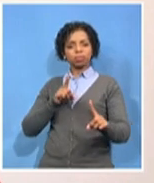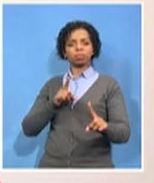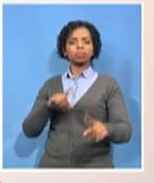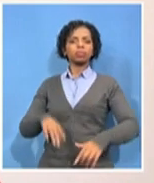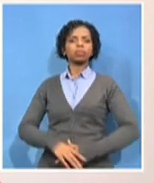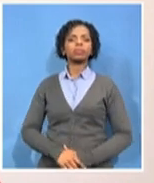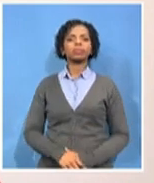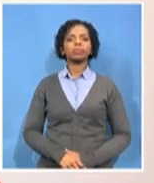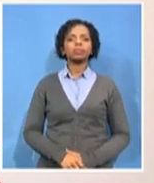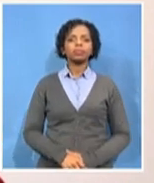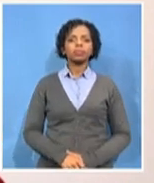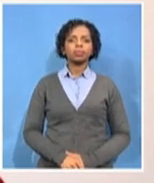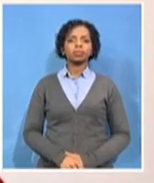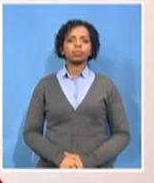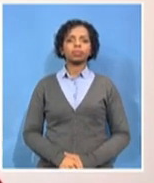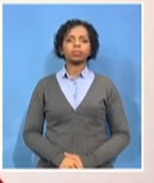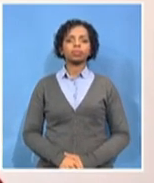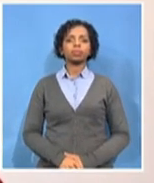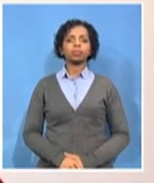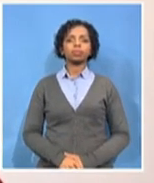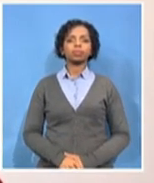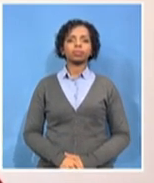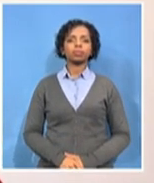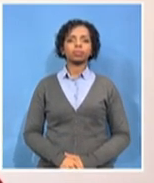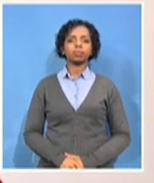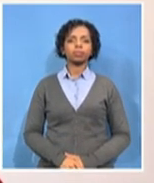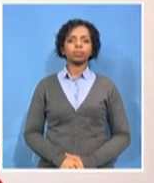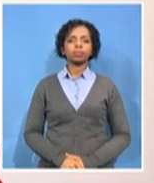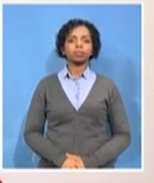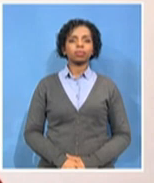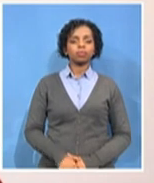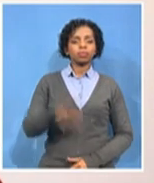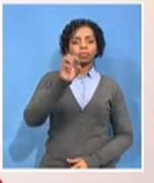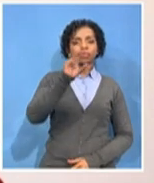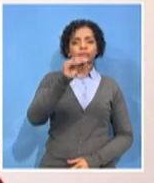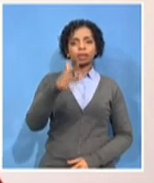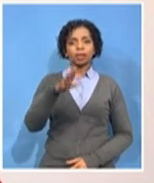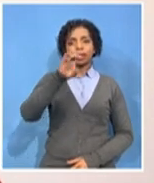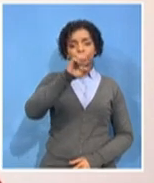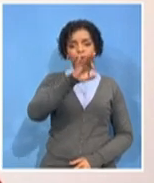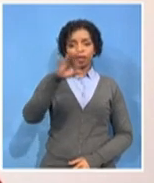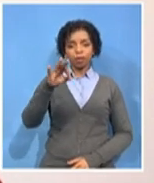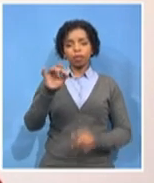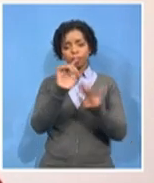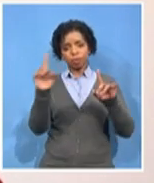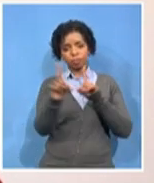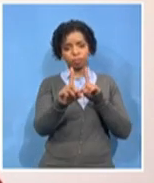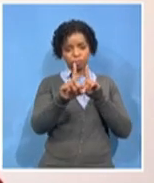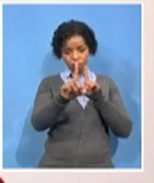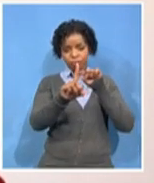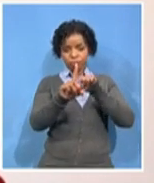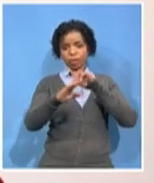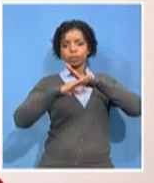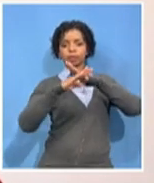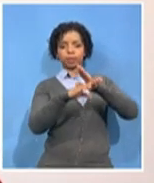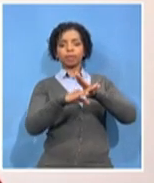cowards. So the EFF is going to be at the forefront of defending state property and, of course, the courts of this country on Friday at Senekal Court. And that is